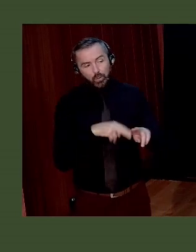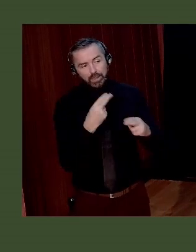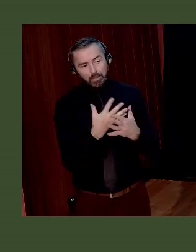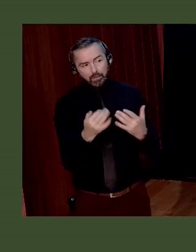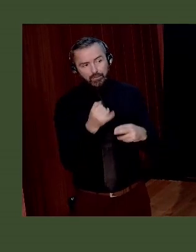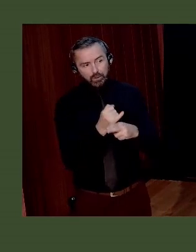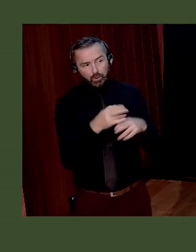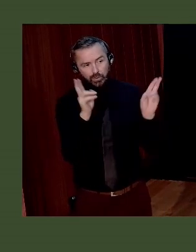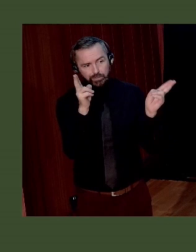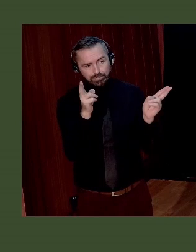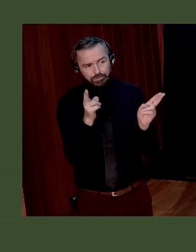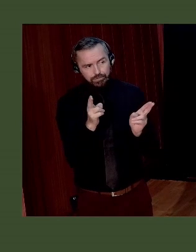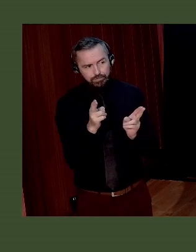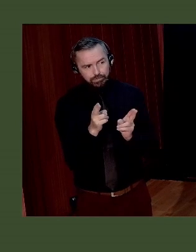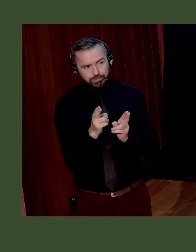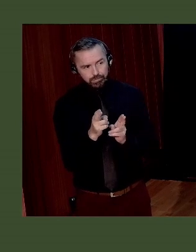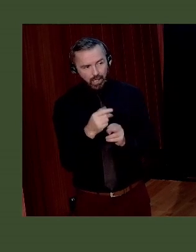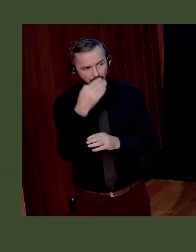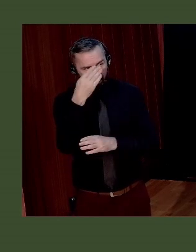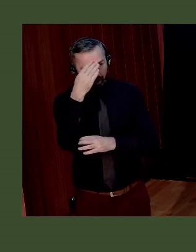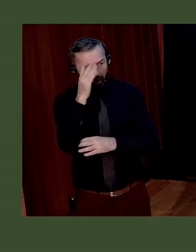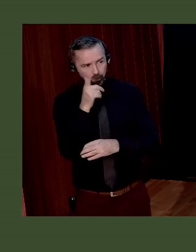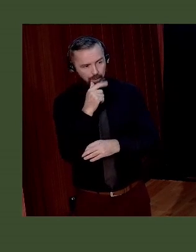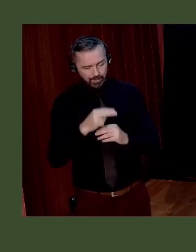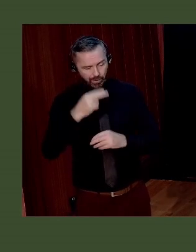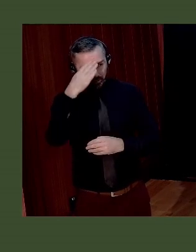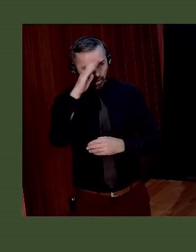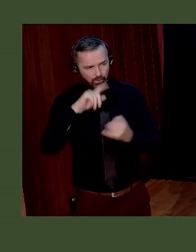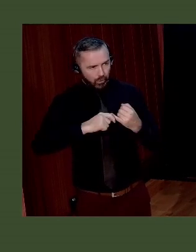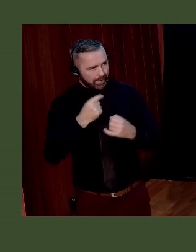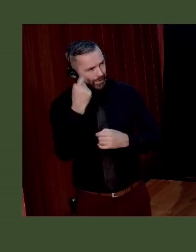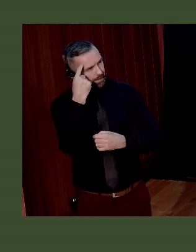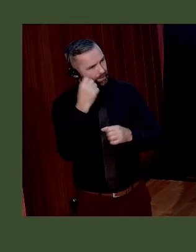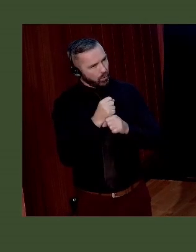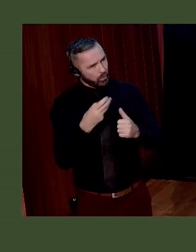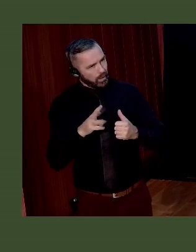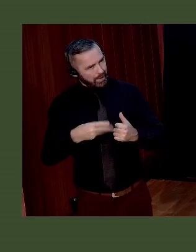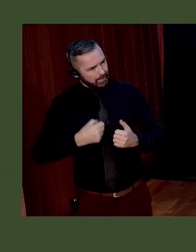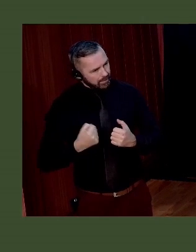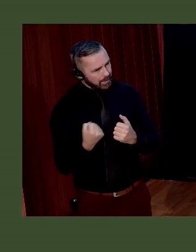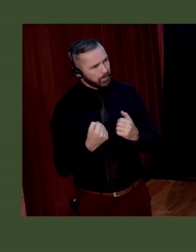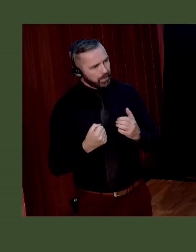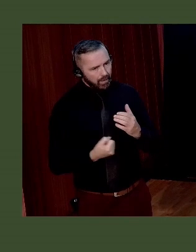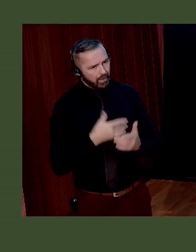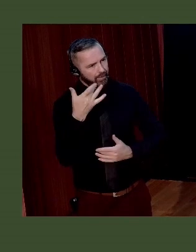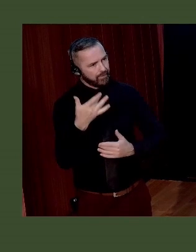schools that taught Irish dwindling, Irish speakers in the North began to think of other ways to keep the language alive.